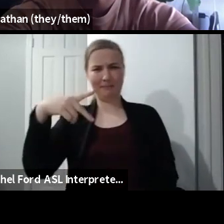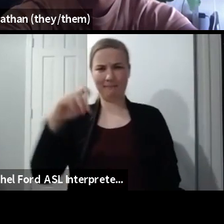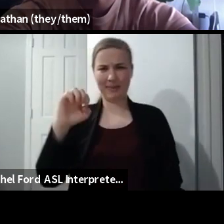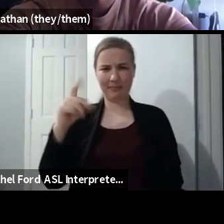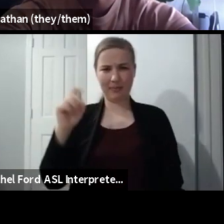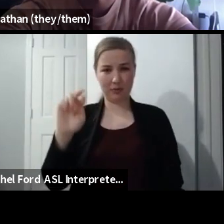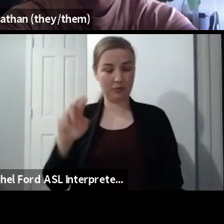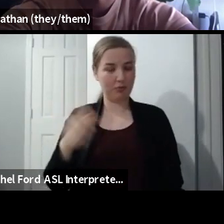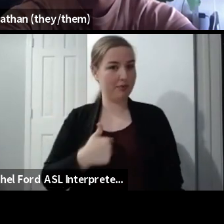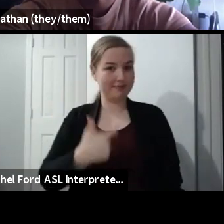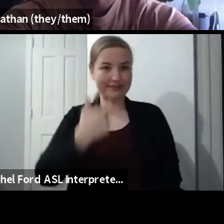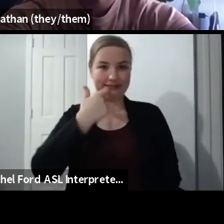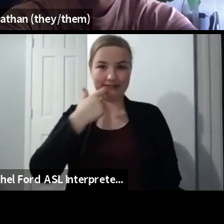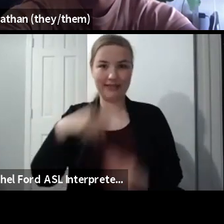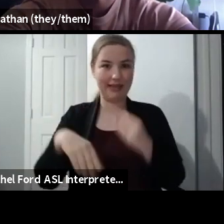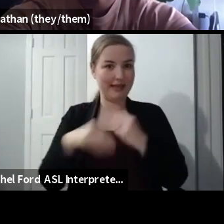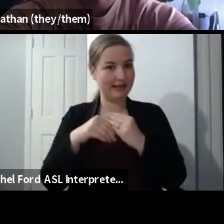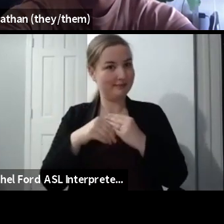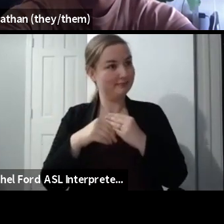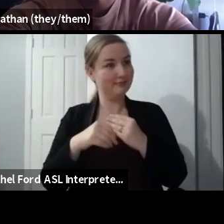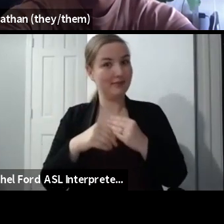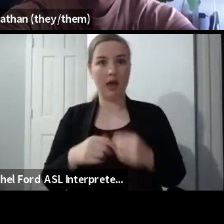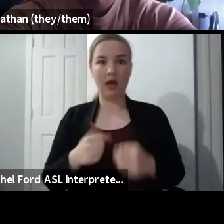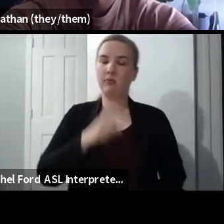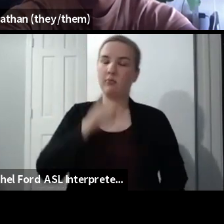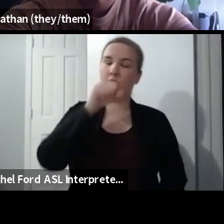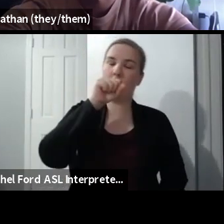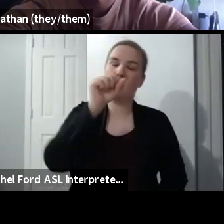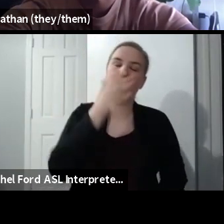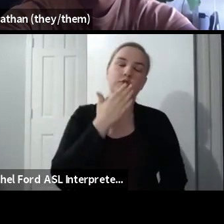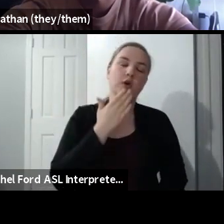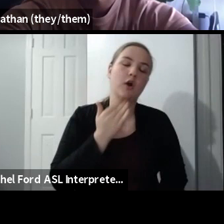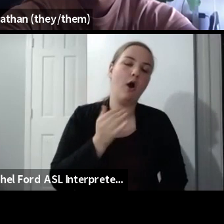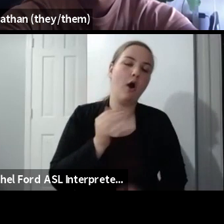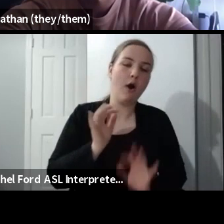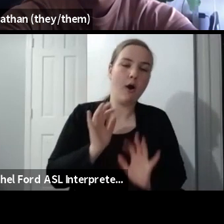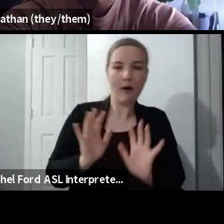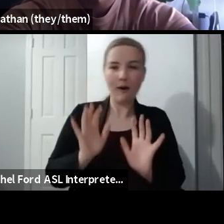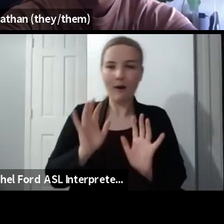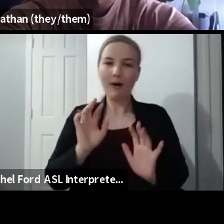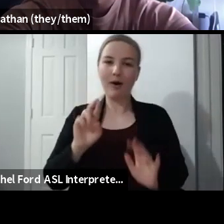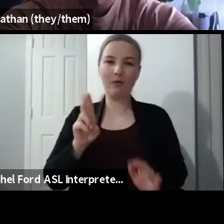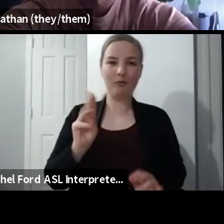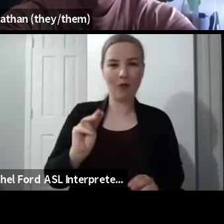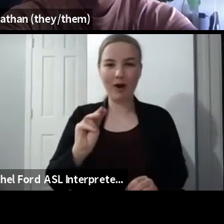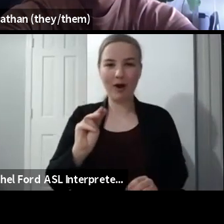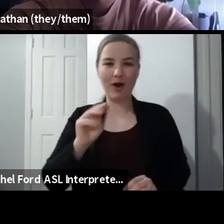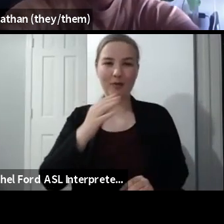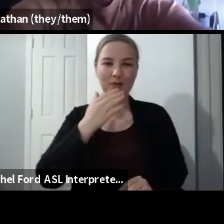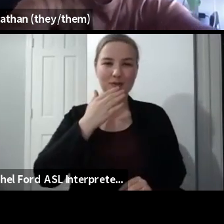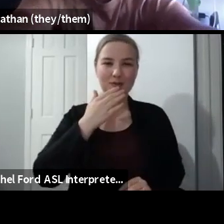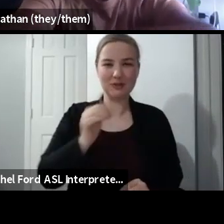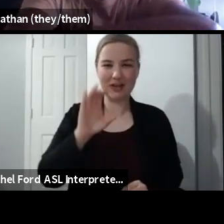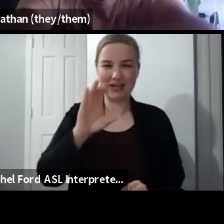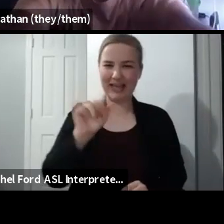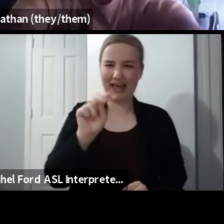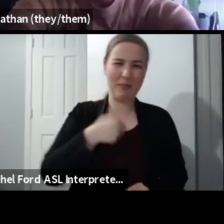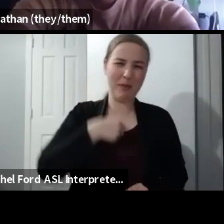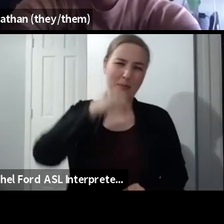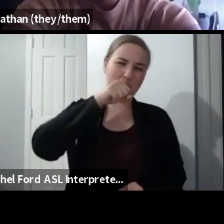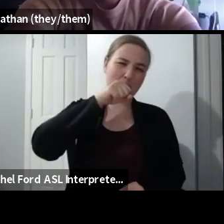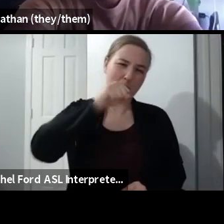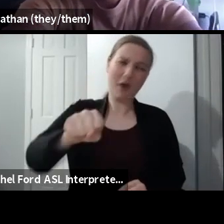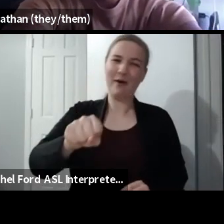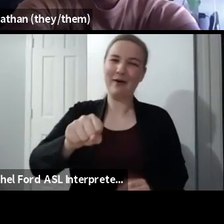But I love sugar. Woo-hoo! Give me some rum or sugar cane or something. Yeah, I'm more of